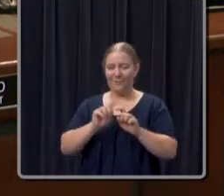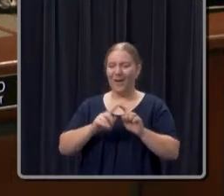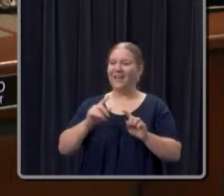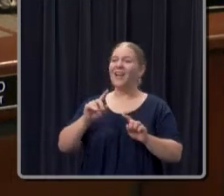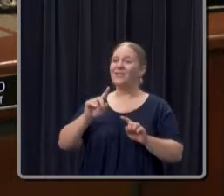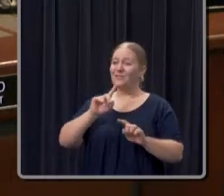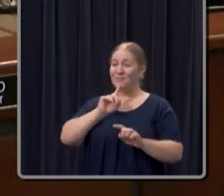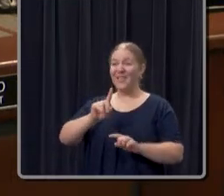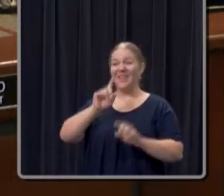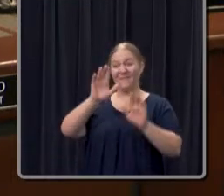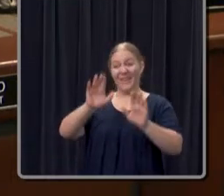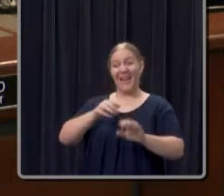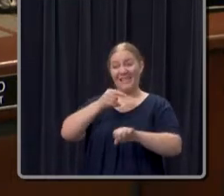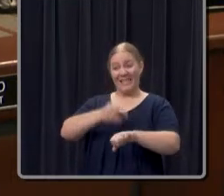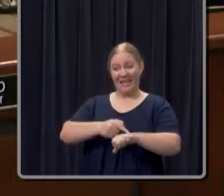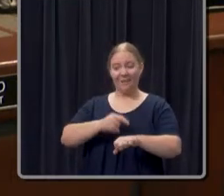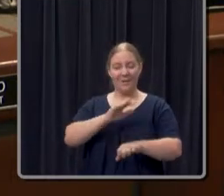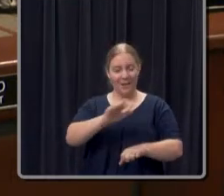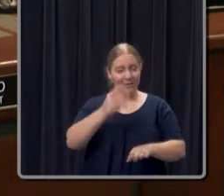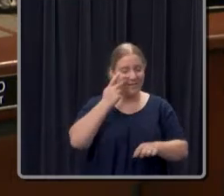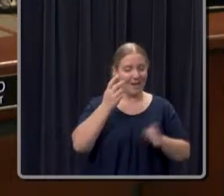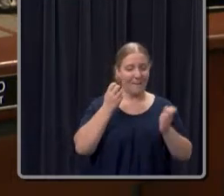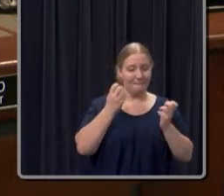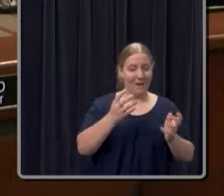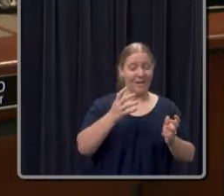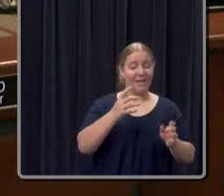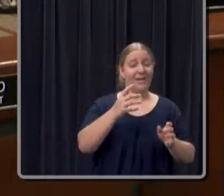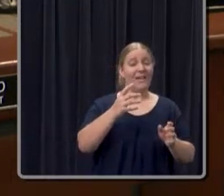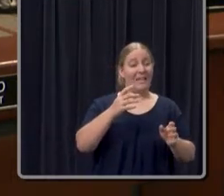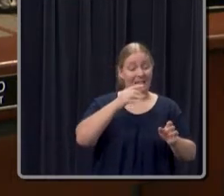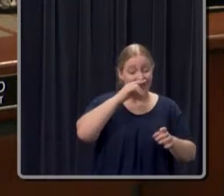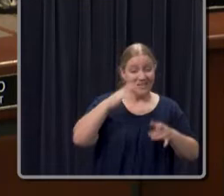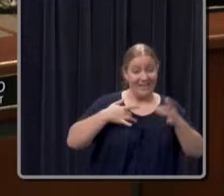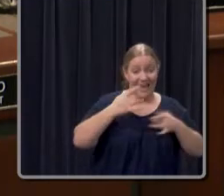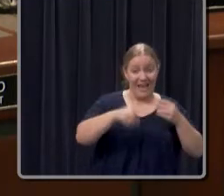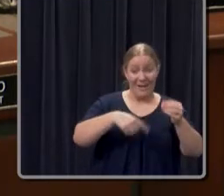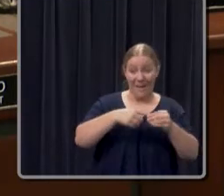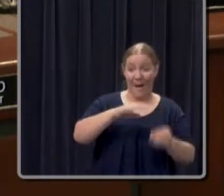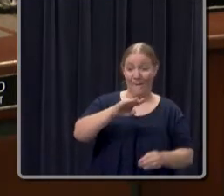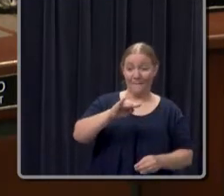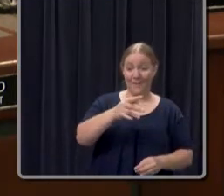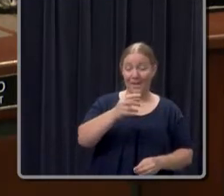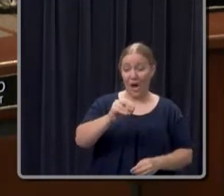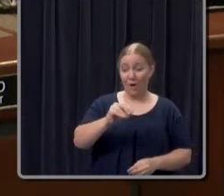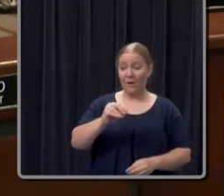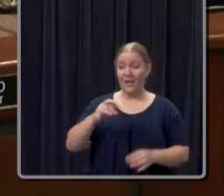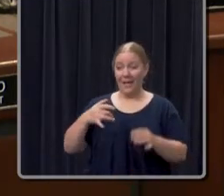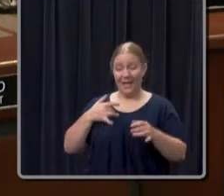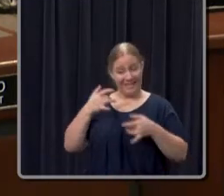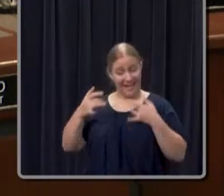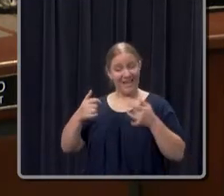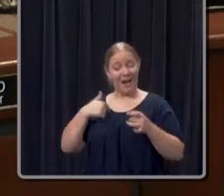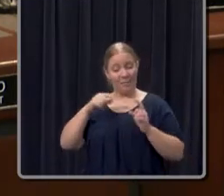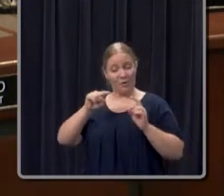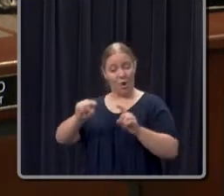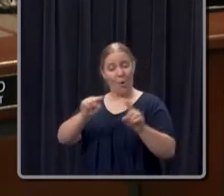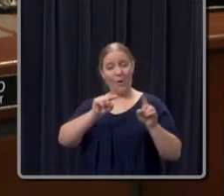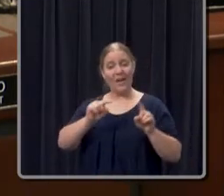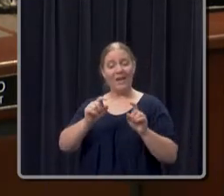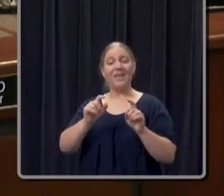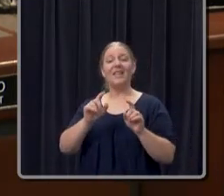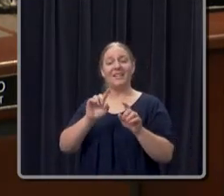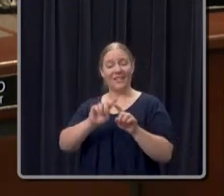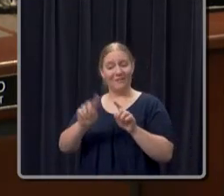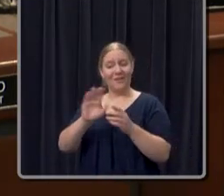I never seen so many excited kids about bingo in my life, but exciting to be back into the schools and seeing parents in there enjoying